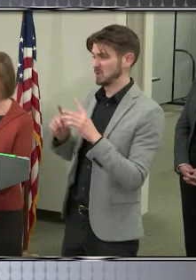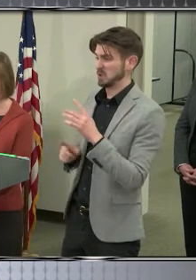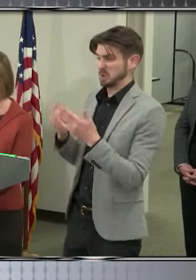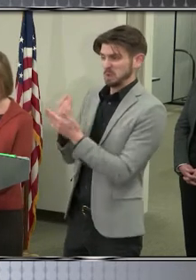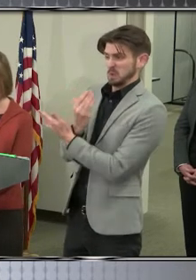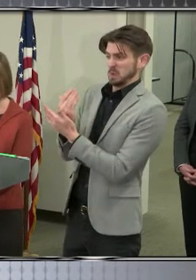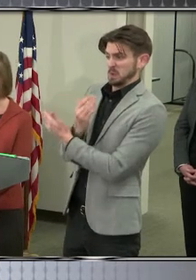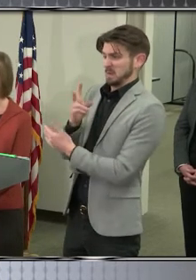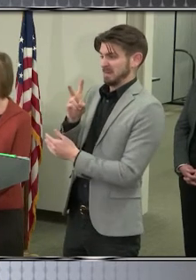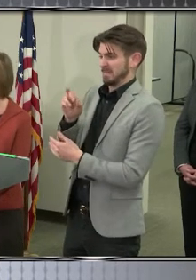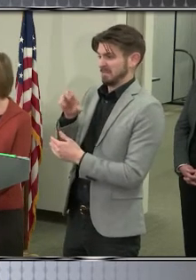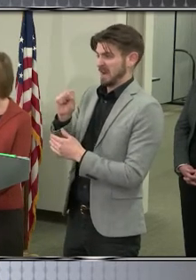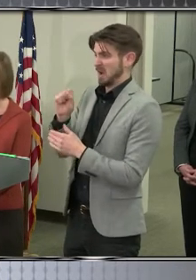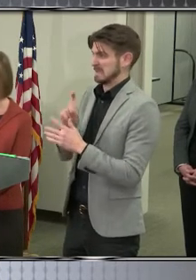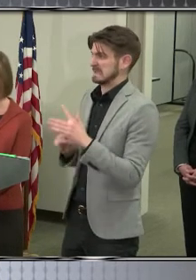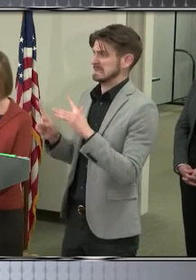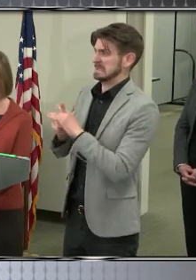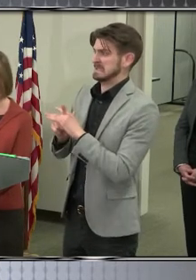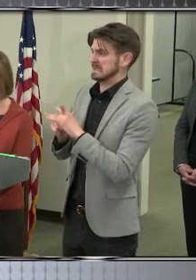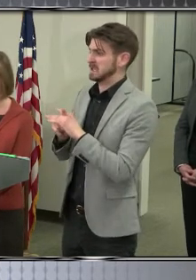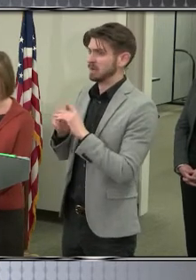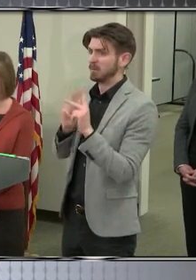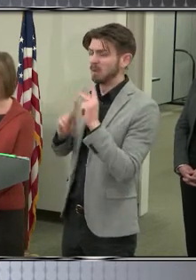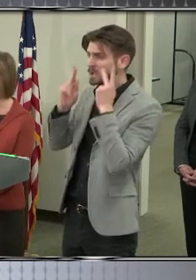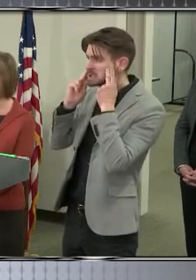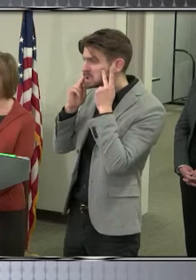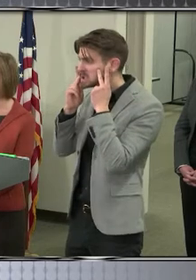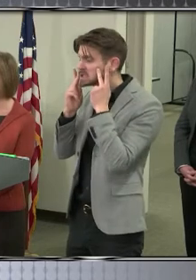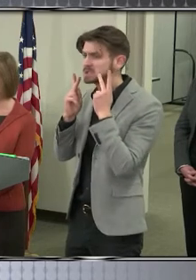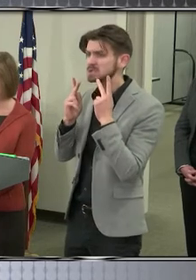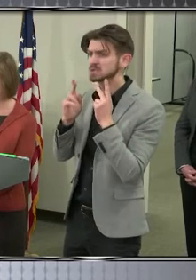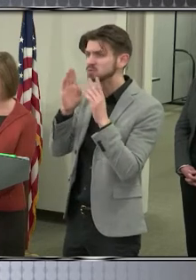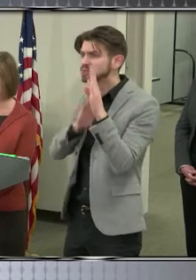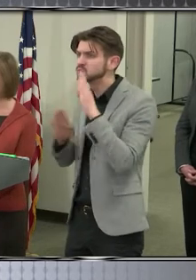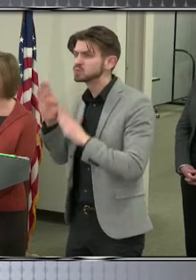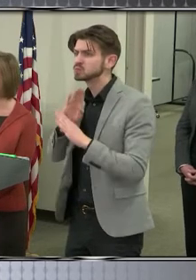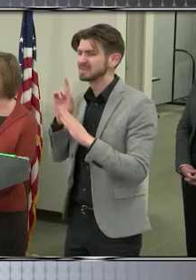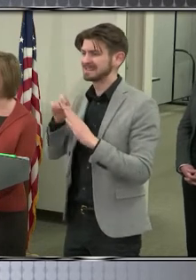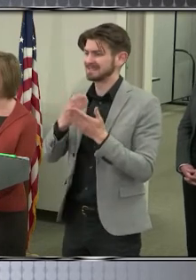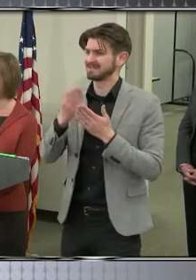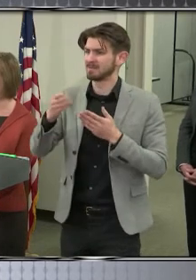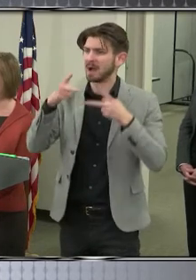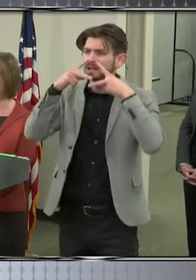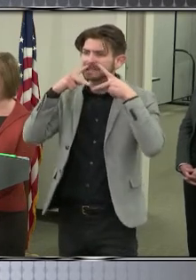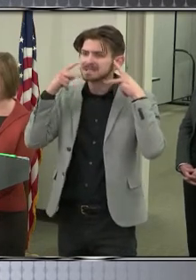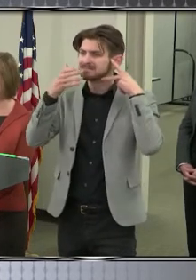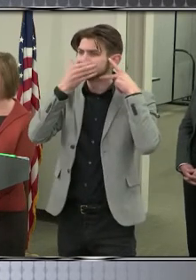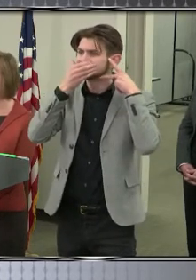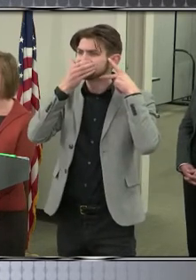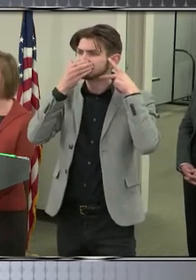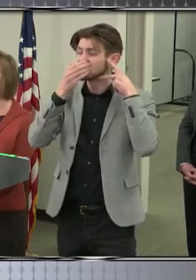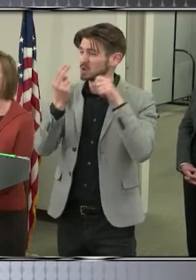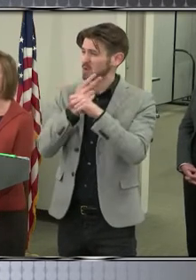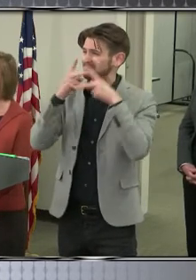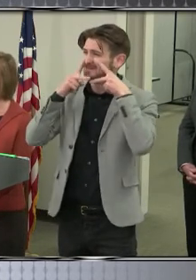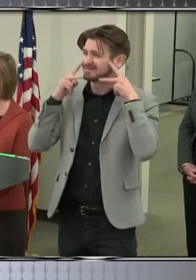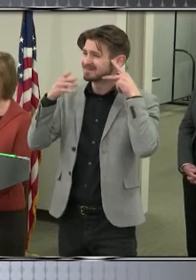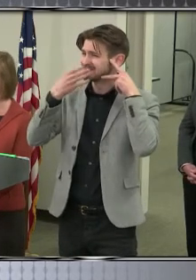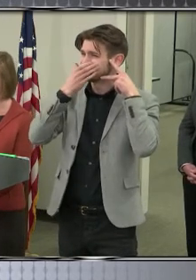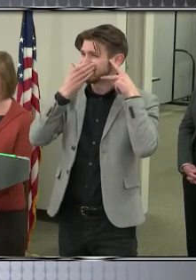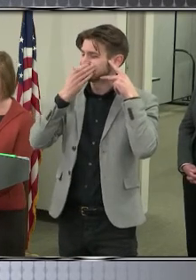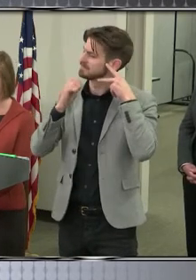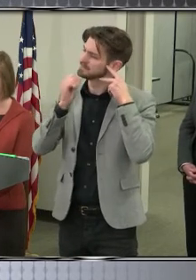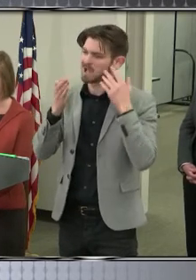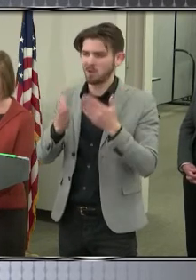need to purchase masks. Wearing a face mask is not recommended for people who are not